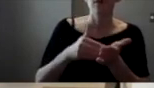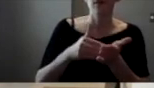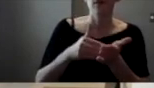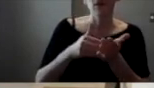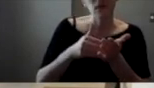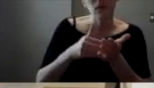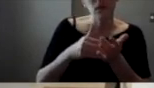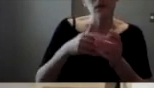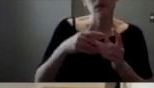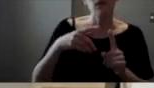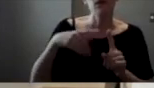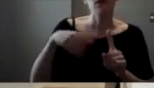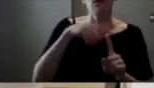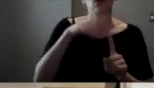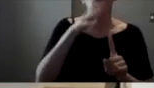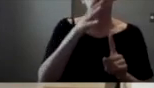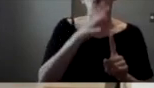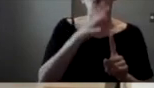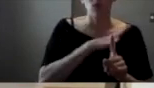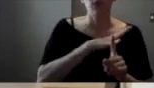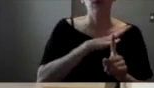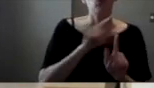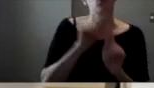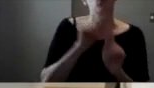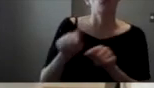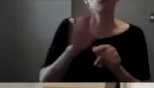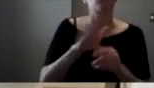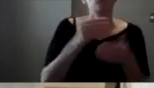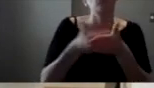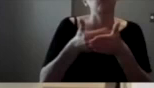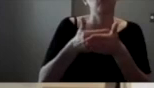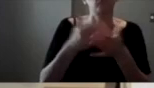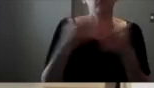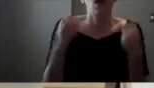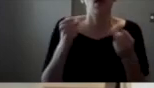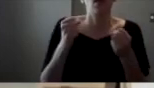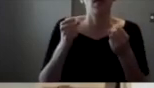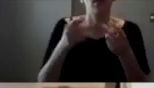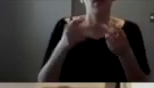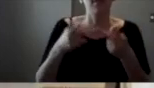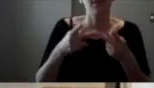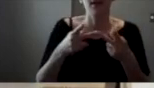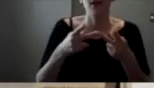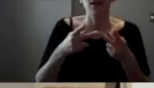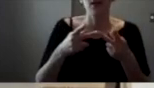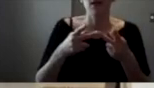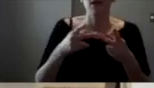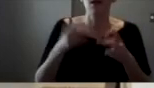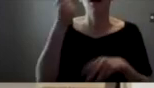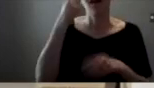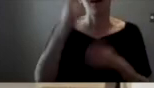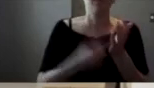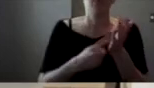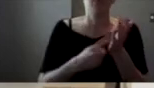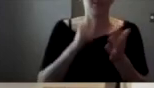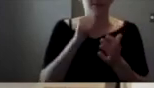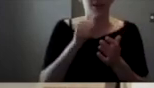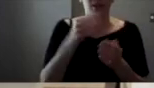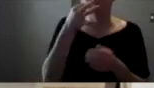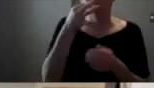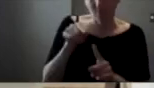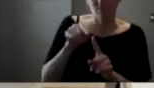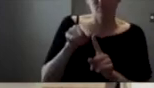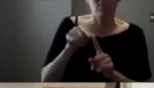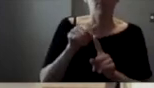to the nearby health facilities. Sometimes that may not necessarily be very near for her to be able to access services